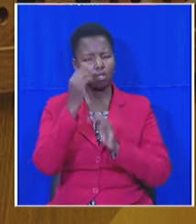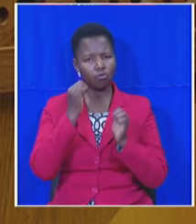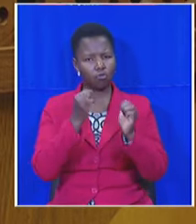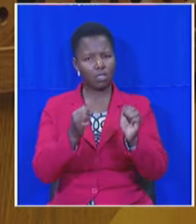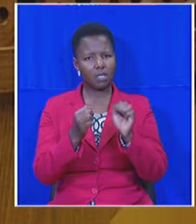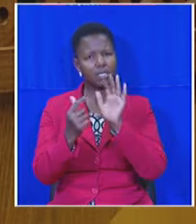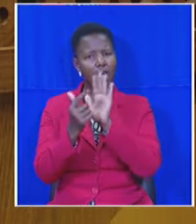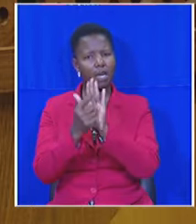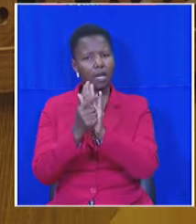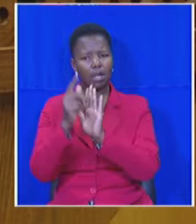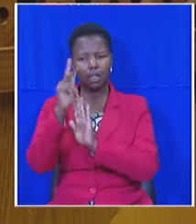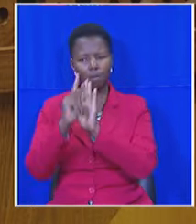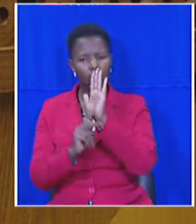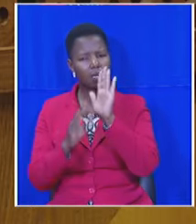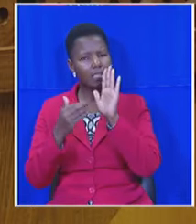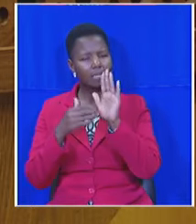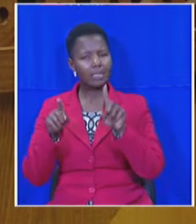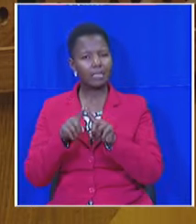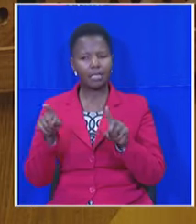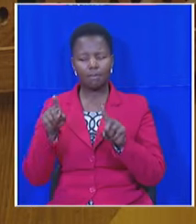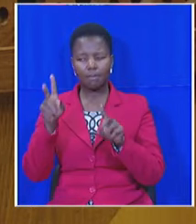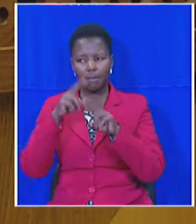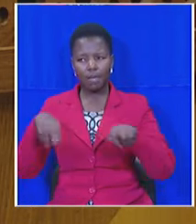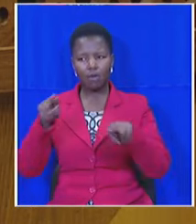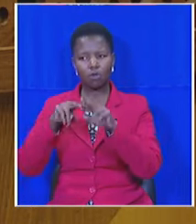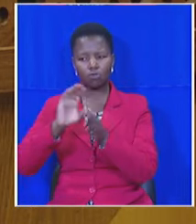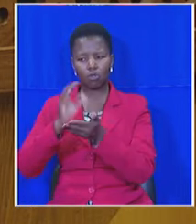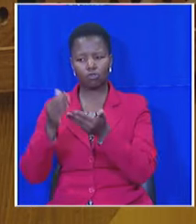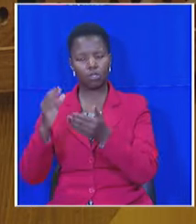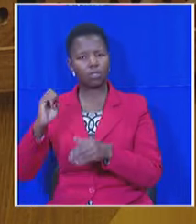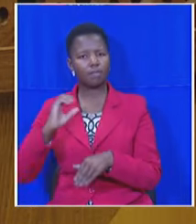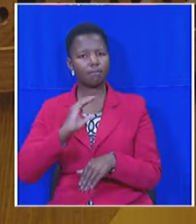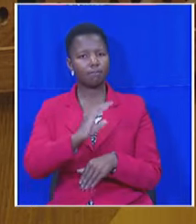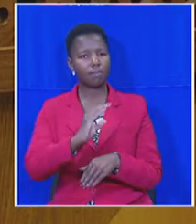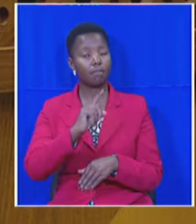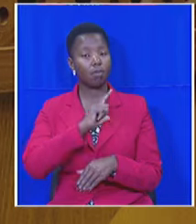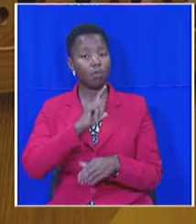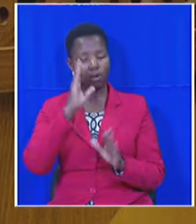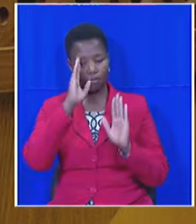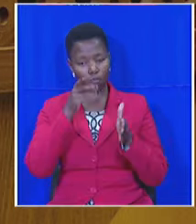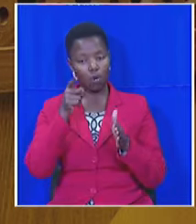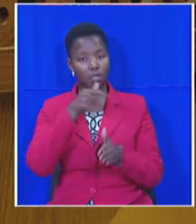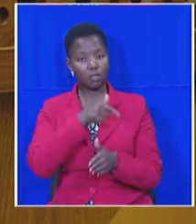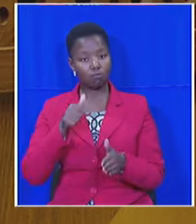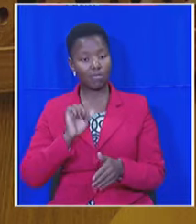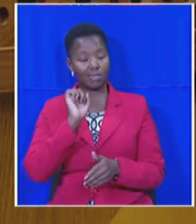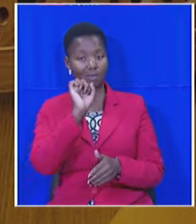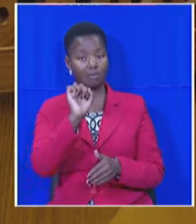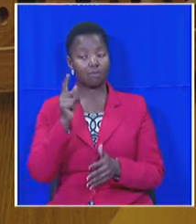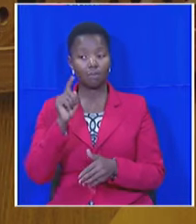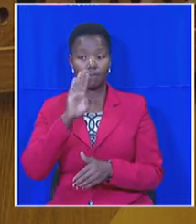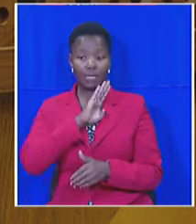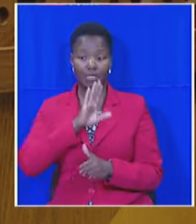and national treasury allocations, clearly to prioritize the interest of President Zuma at the expense of the defense force and